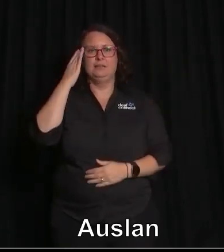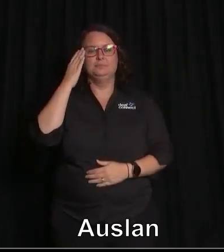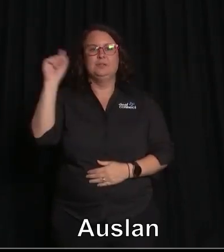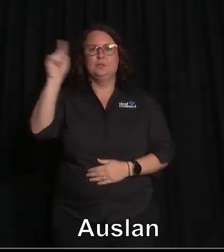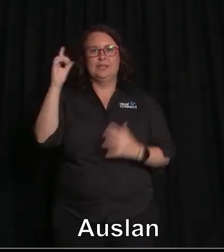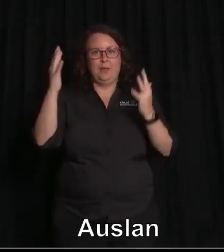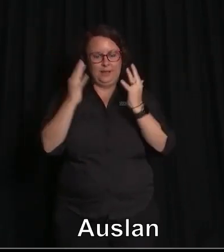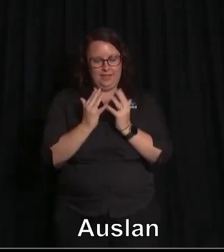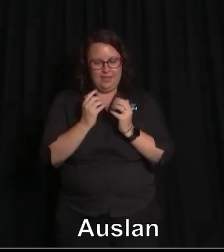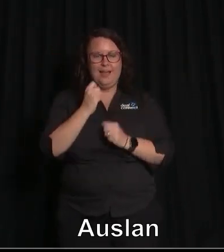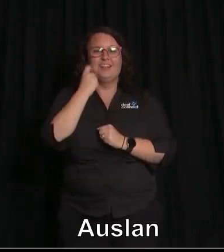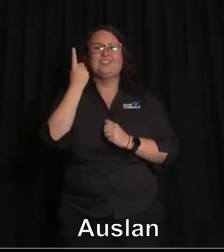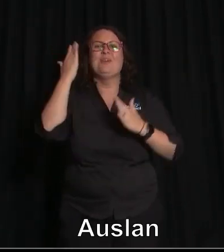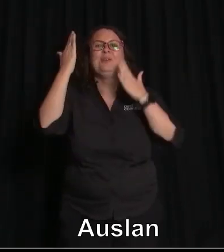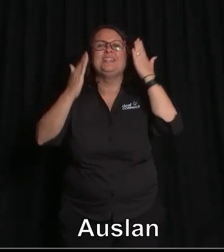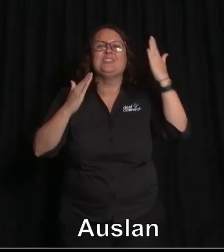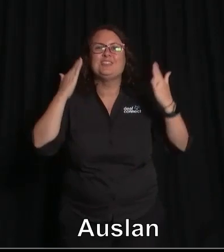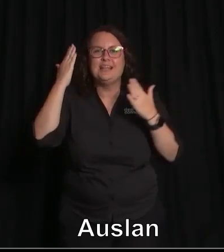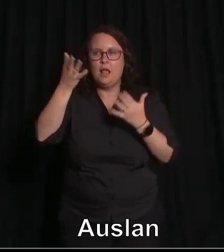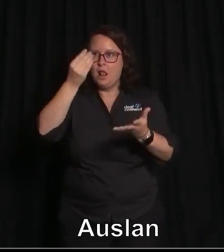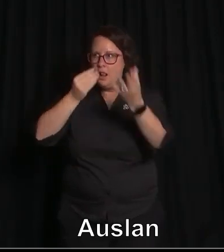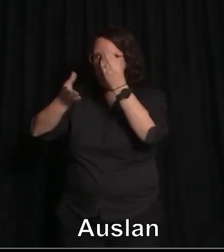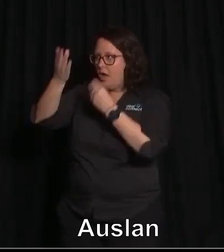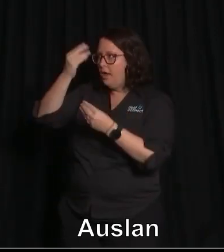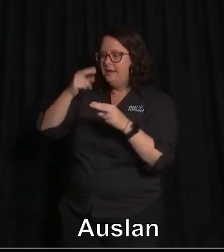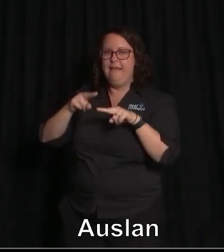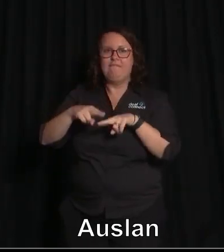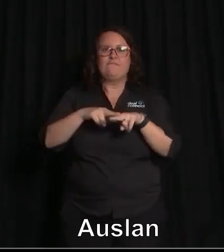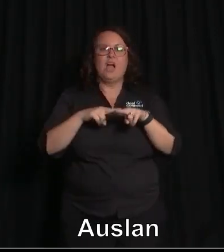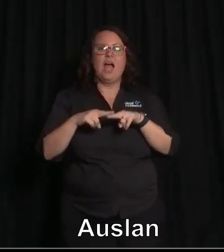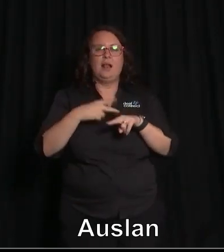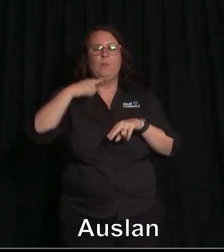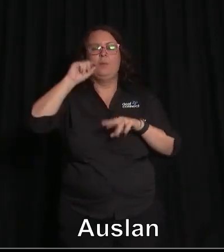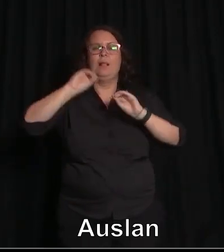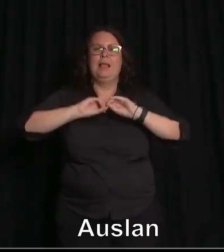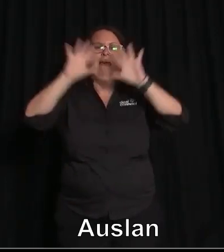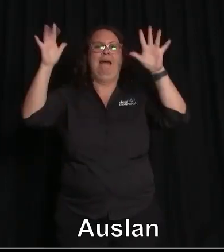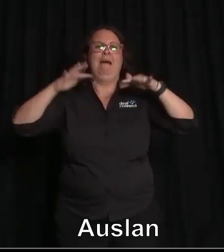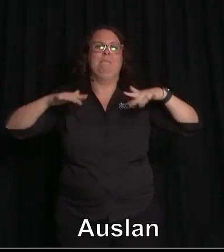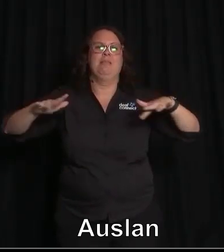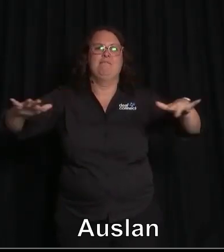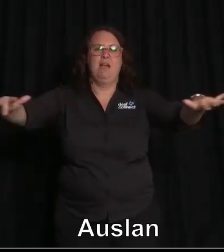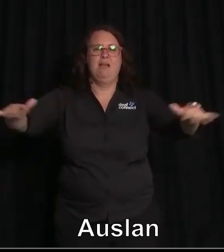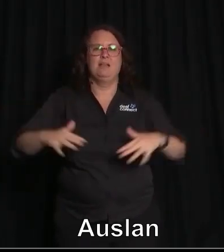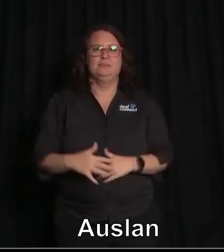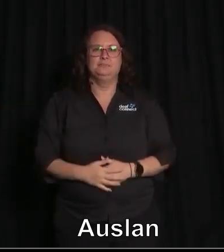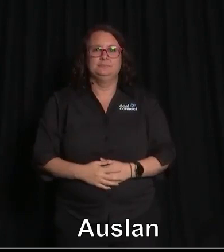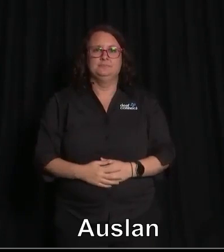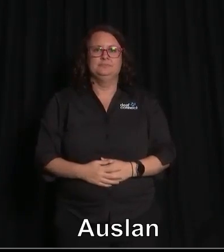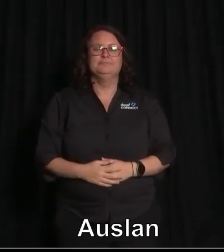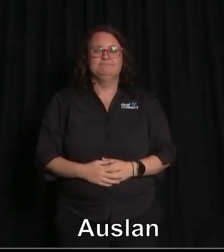gathered, tomorrow we dream, and we learn, and Friday we will amplify. Soifua